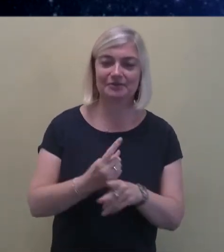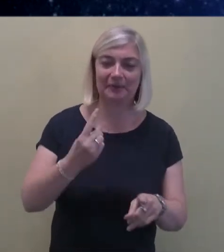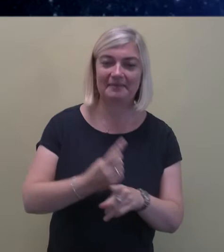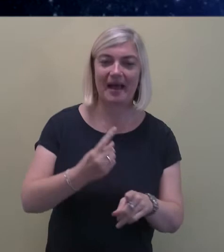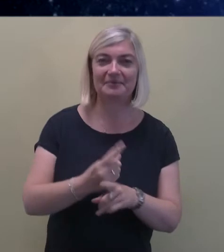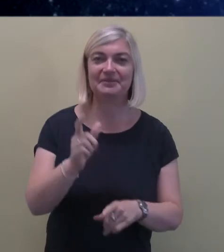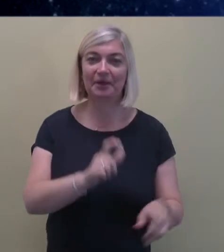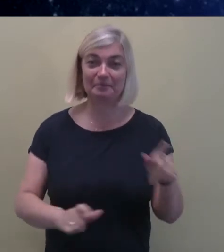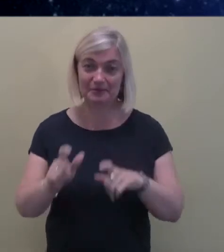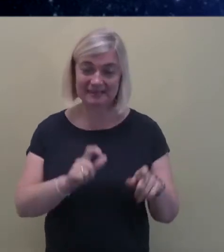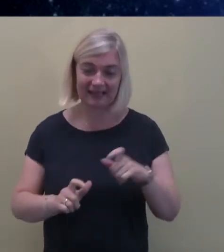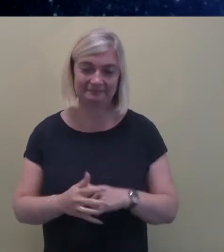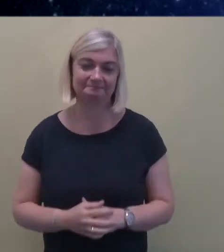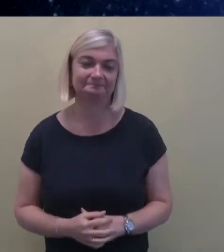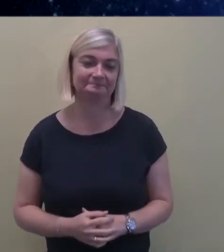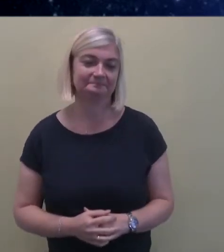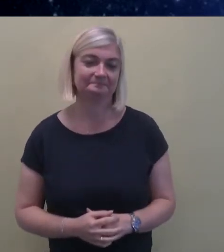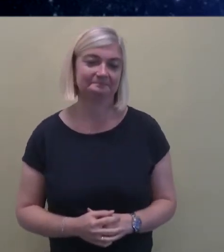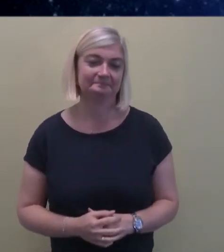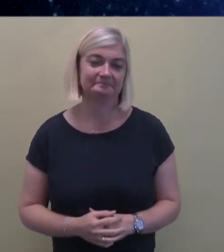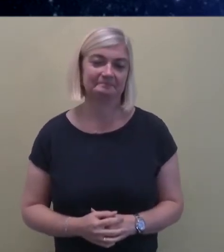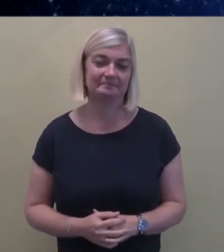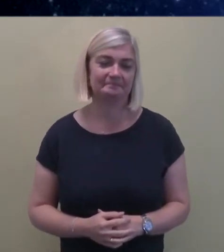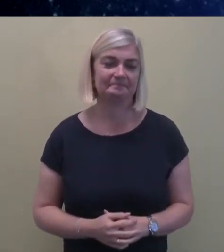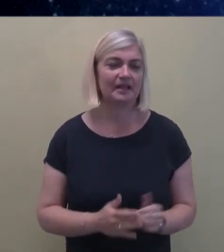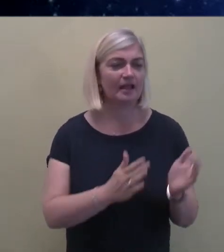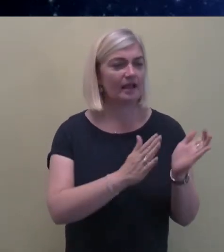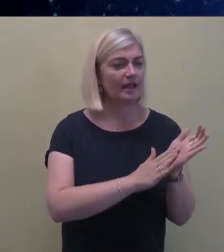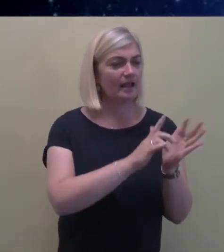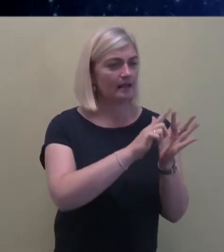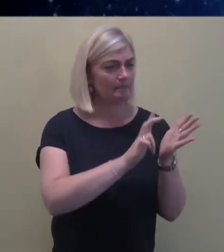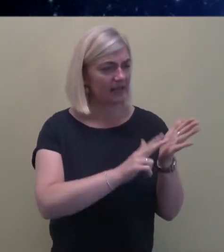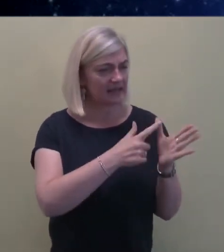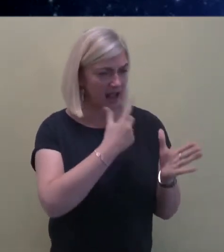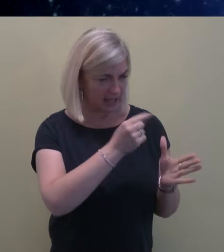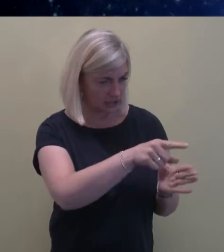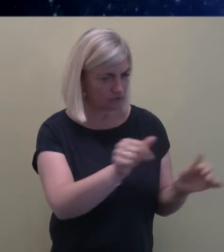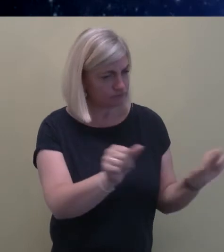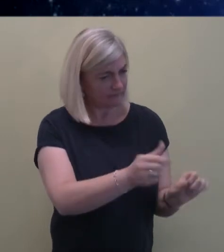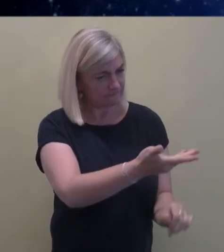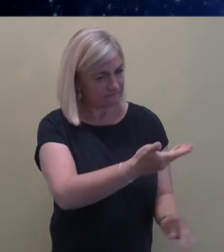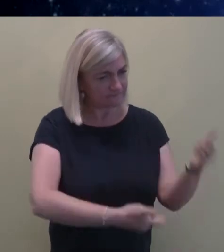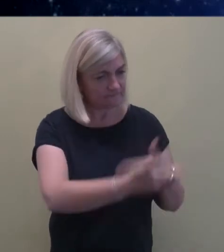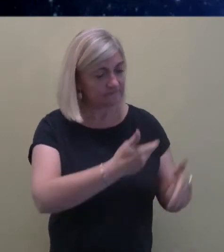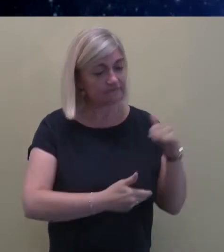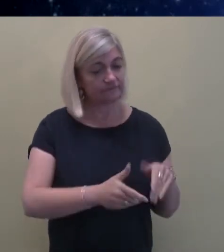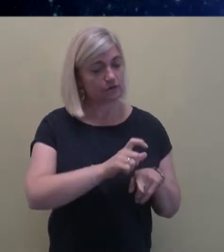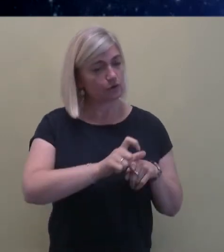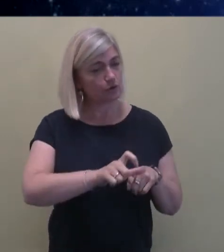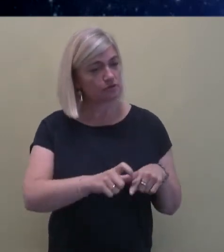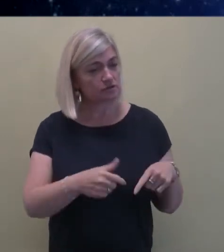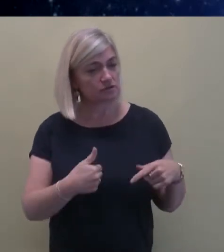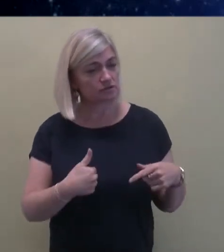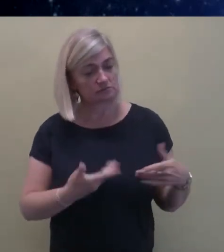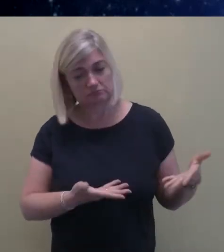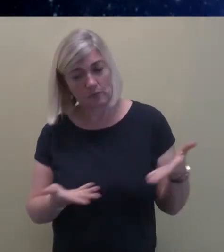cater for that as well. If you want to just study higher education in college, we have those courses. And if you're an adult and you would like to go and